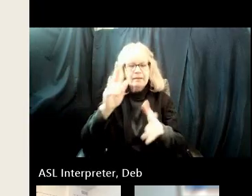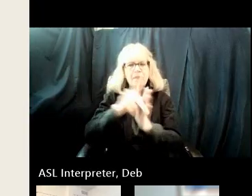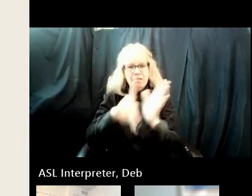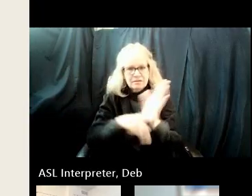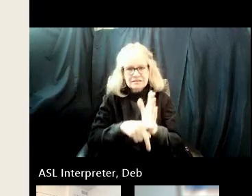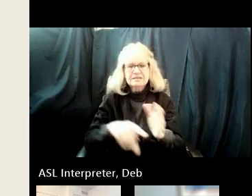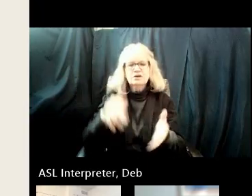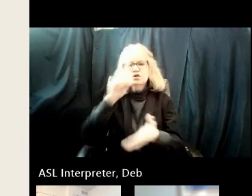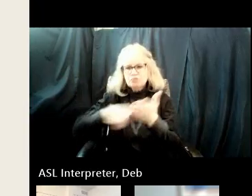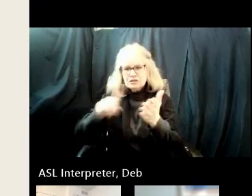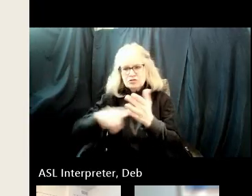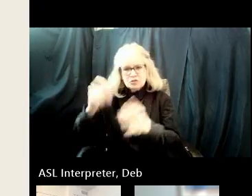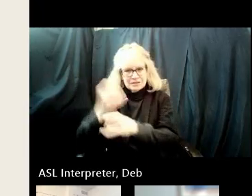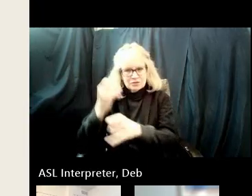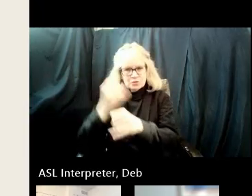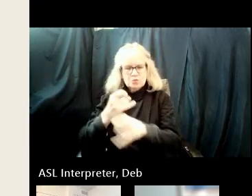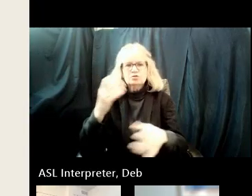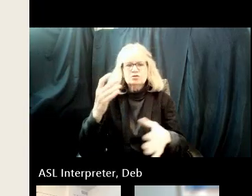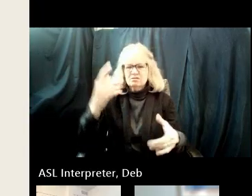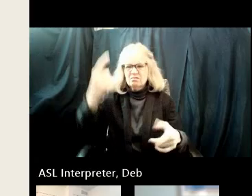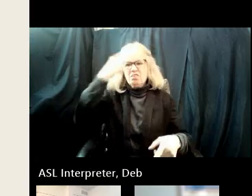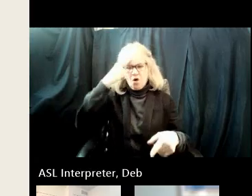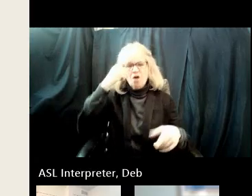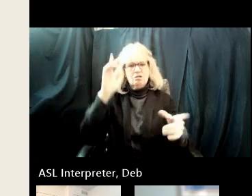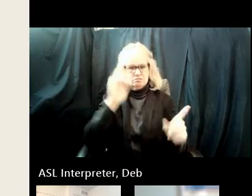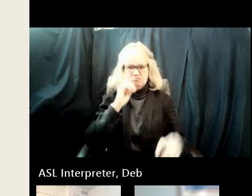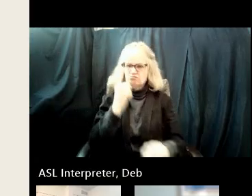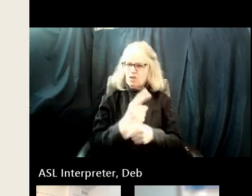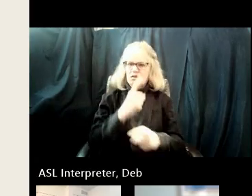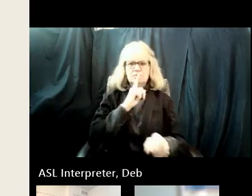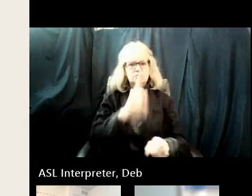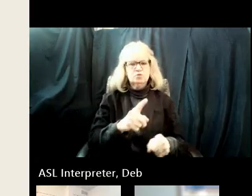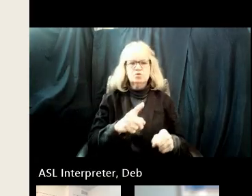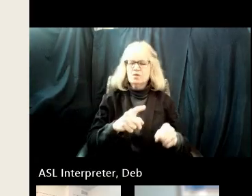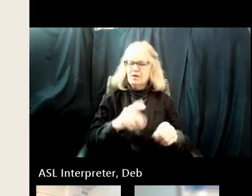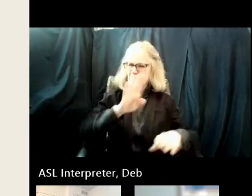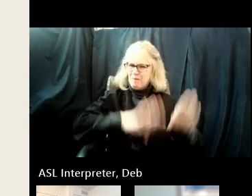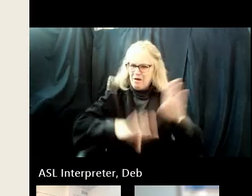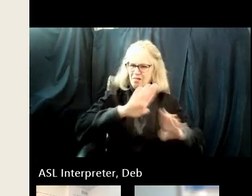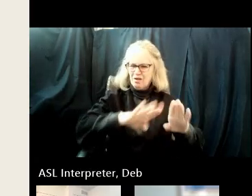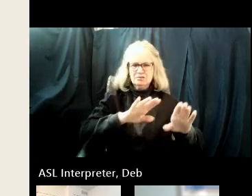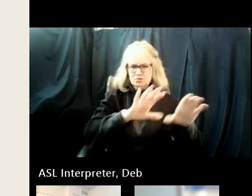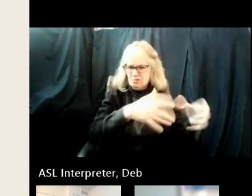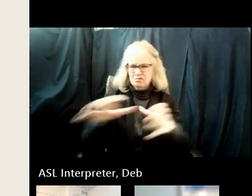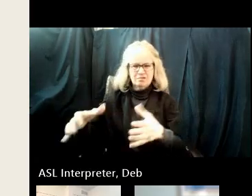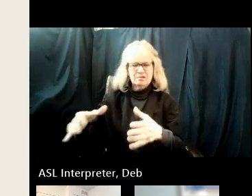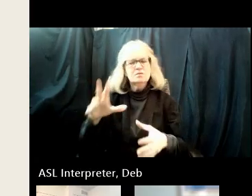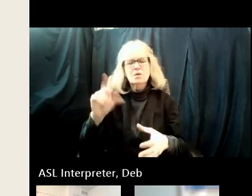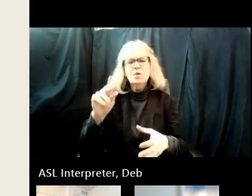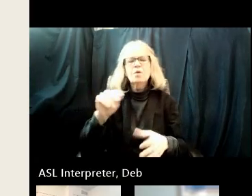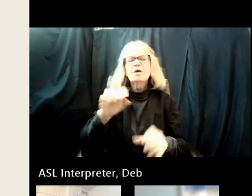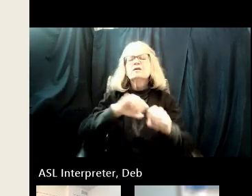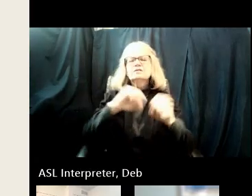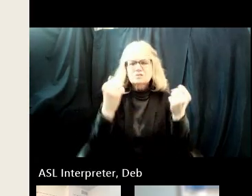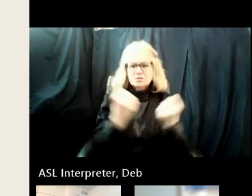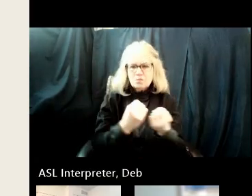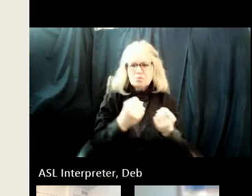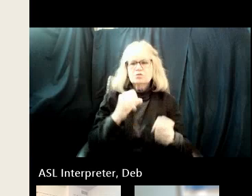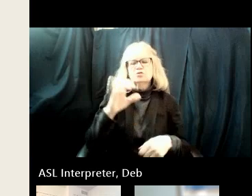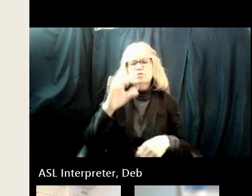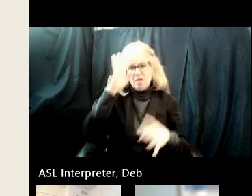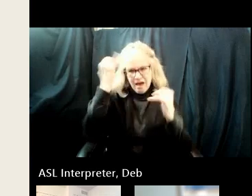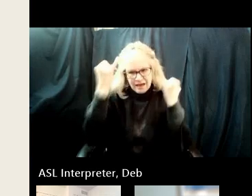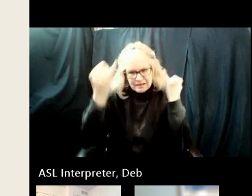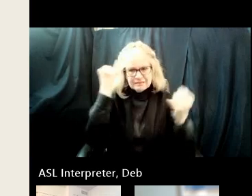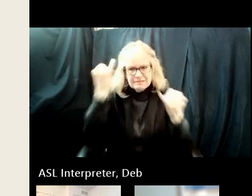institutions. This creation of racial categories as being biological rather than what we know, that they are social constructs.